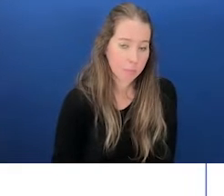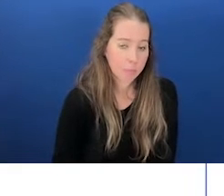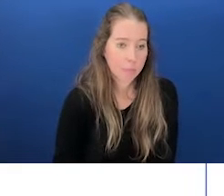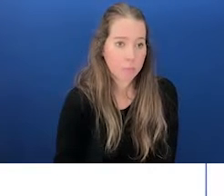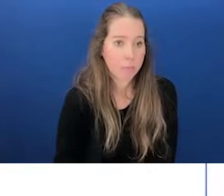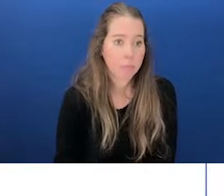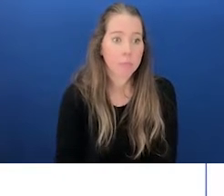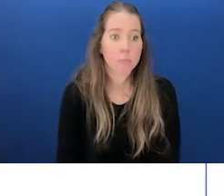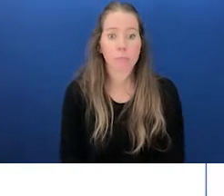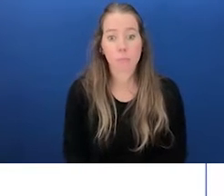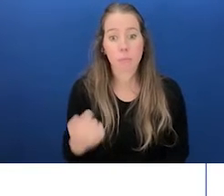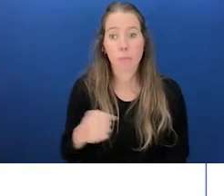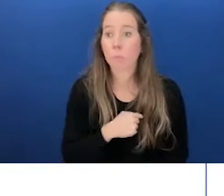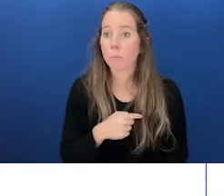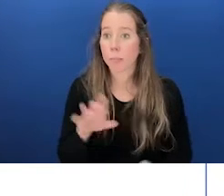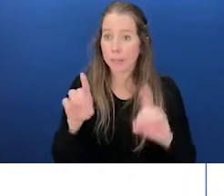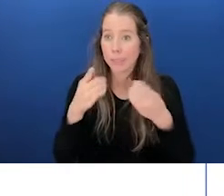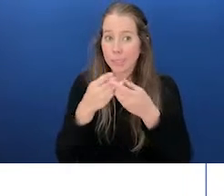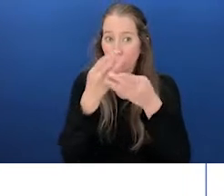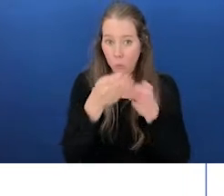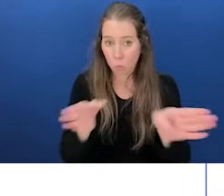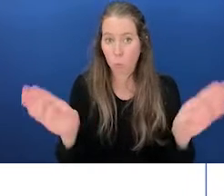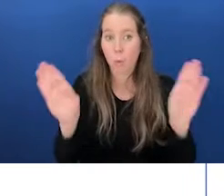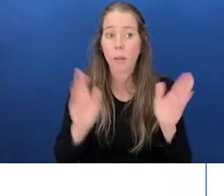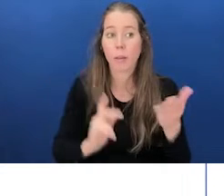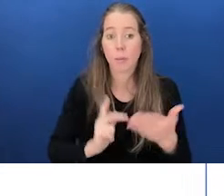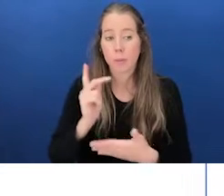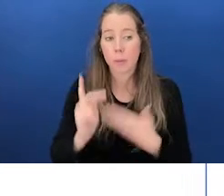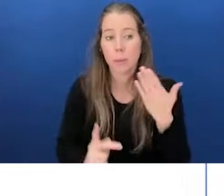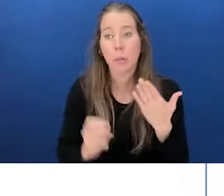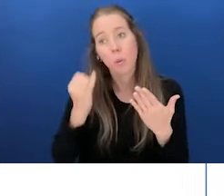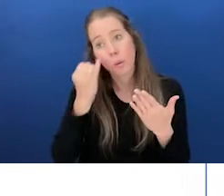We are a district-wide program, so if a student is